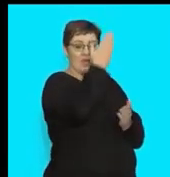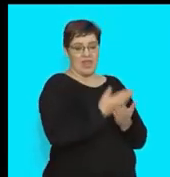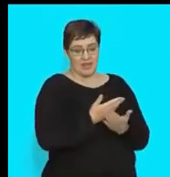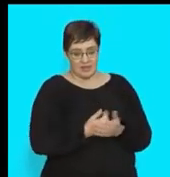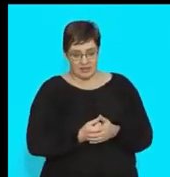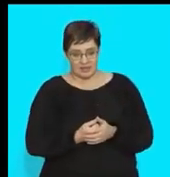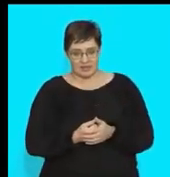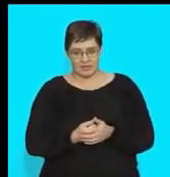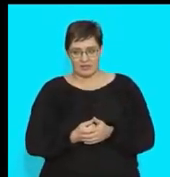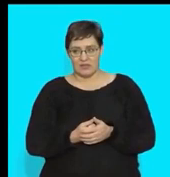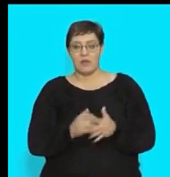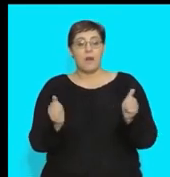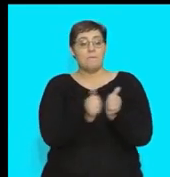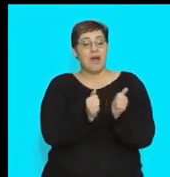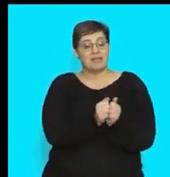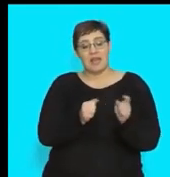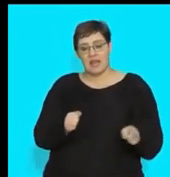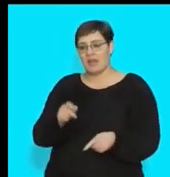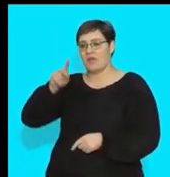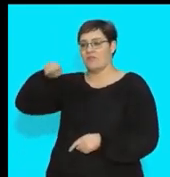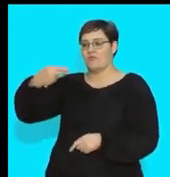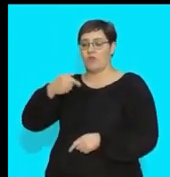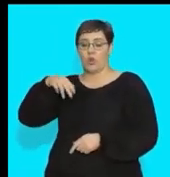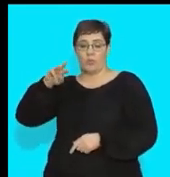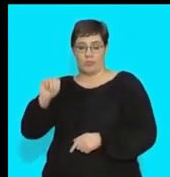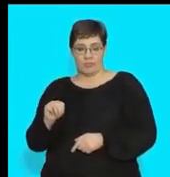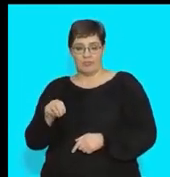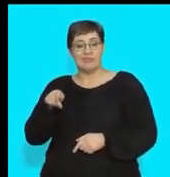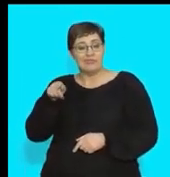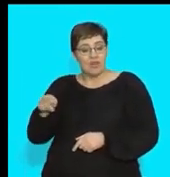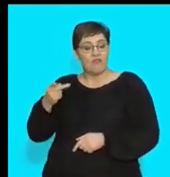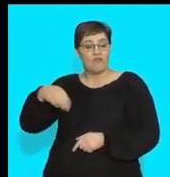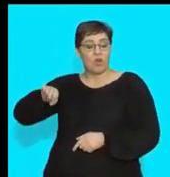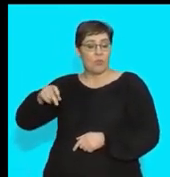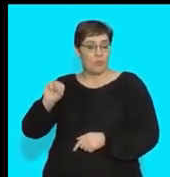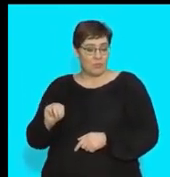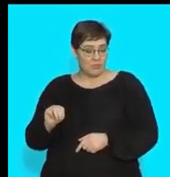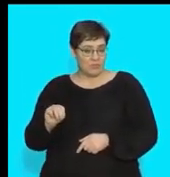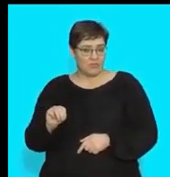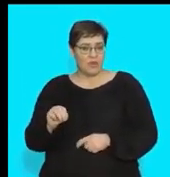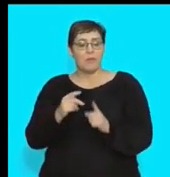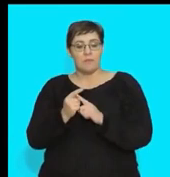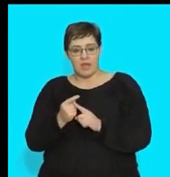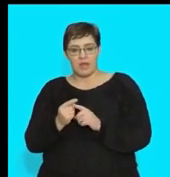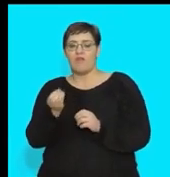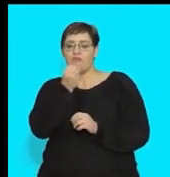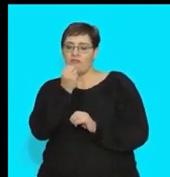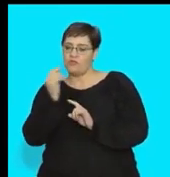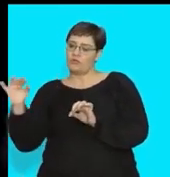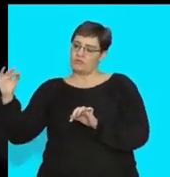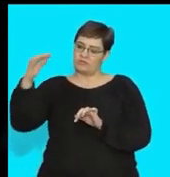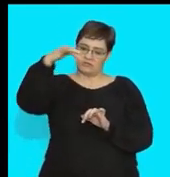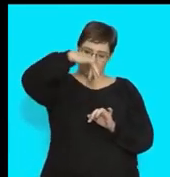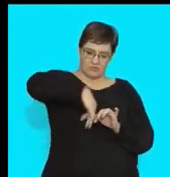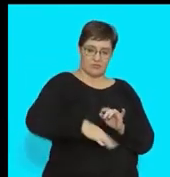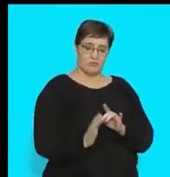up it. Its partner, all right, is phloem. And phloem, all right, moves a lot of